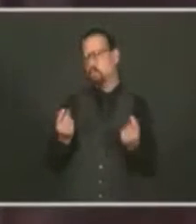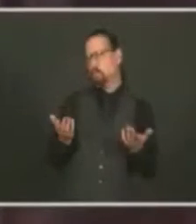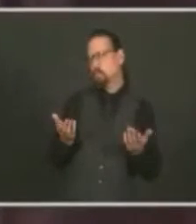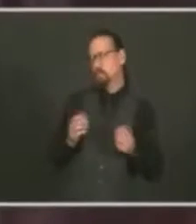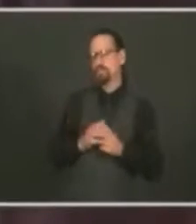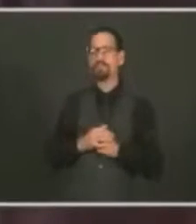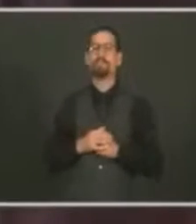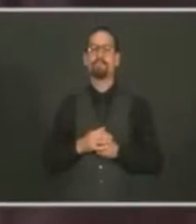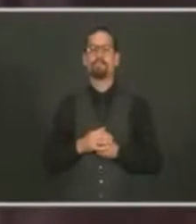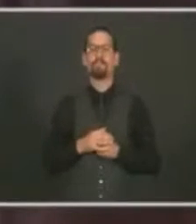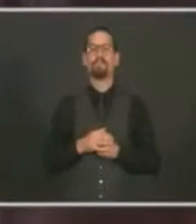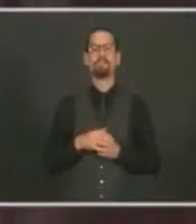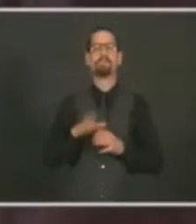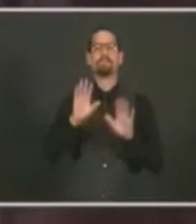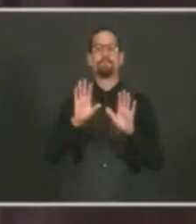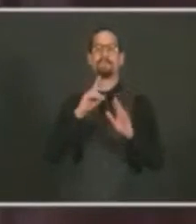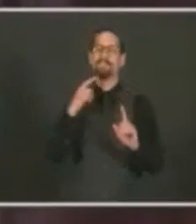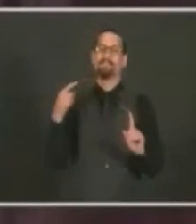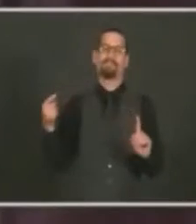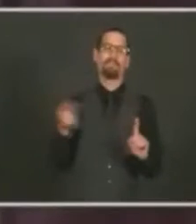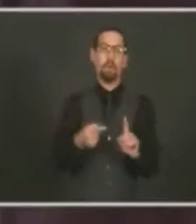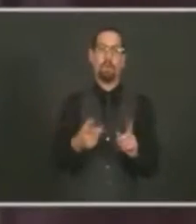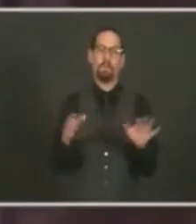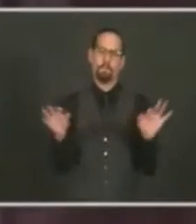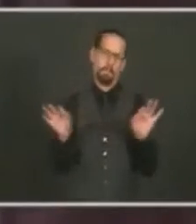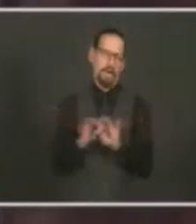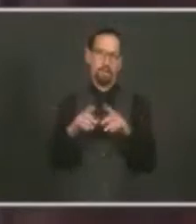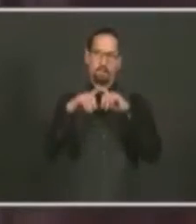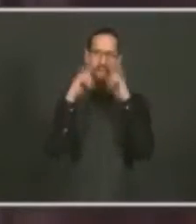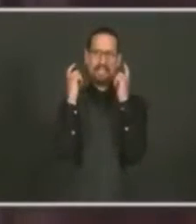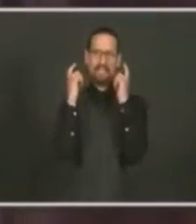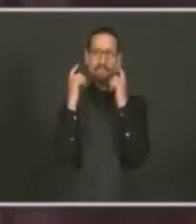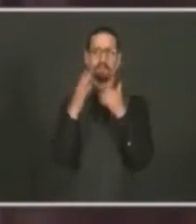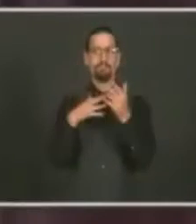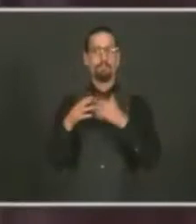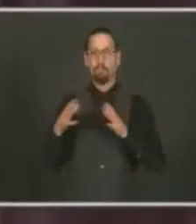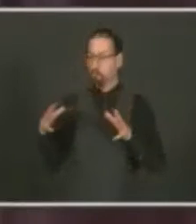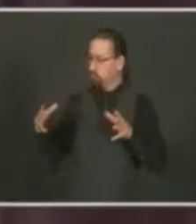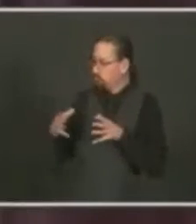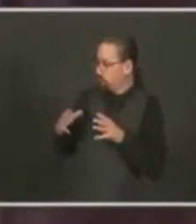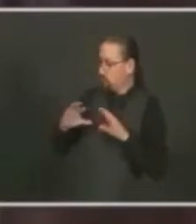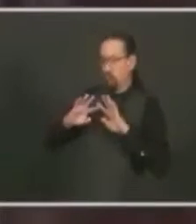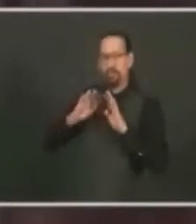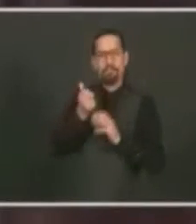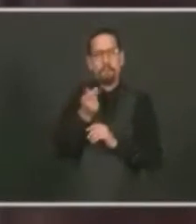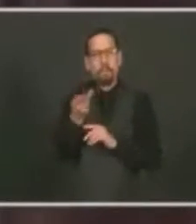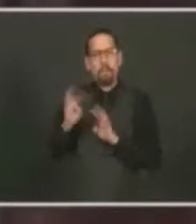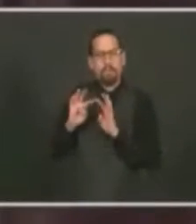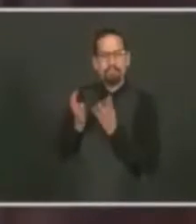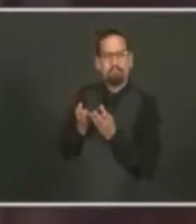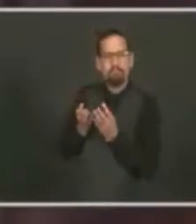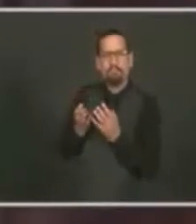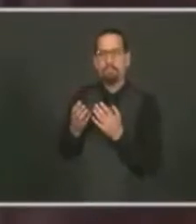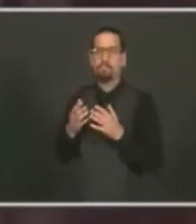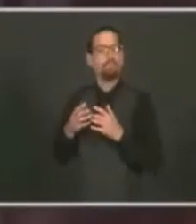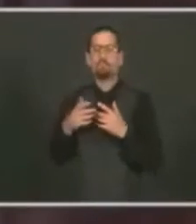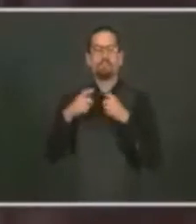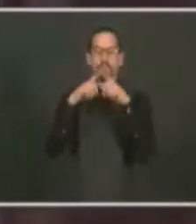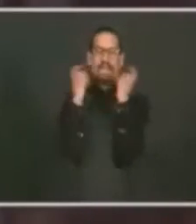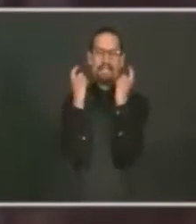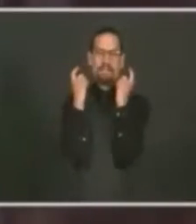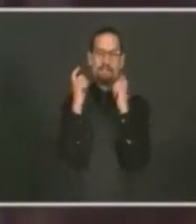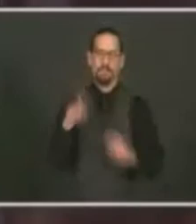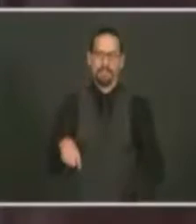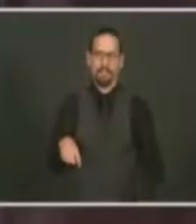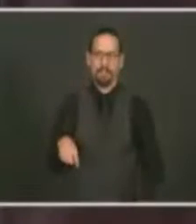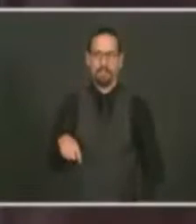groups, making sure that mask wearing is done effectively. It's not just the costume.